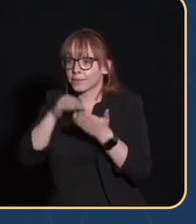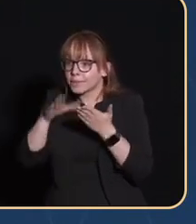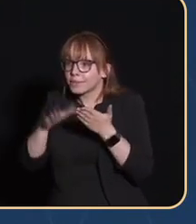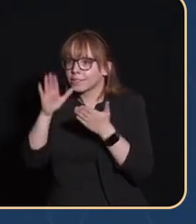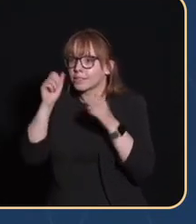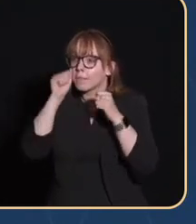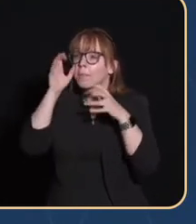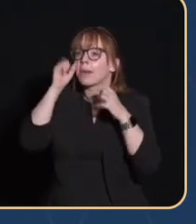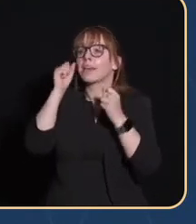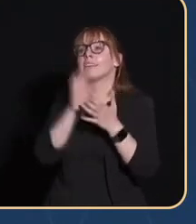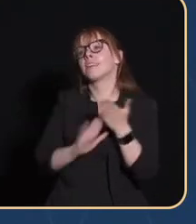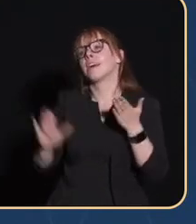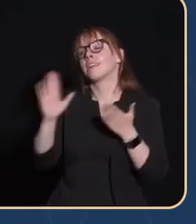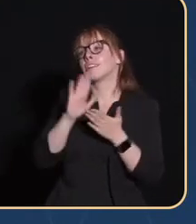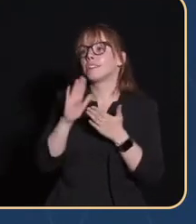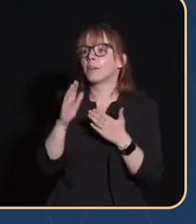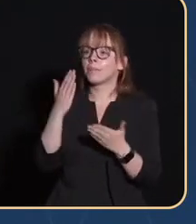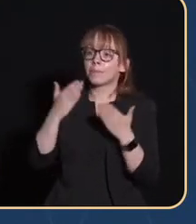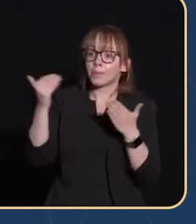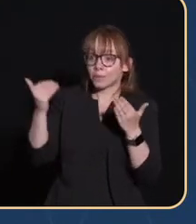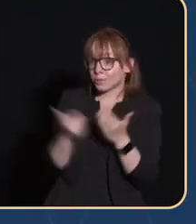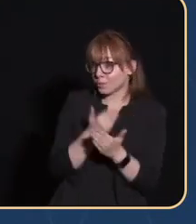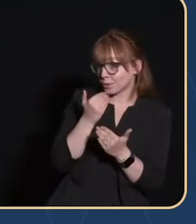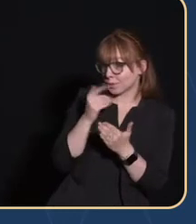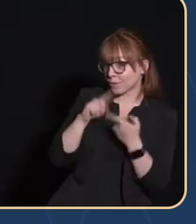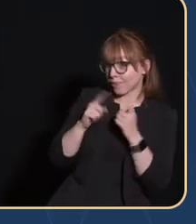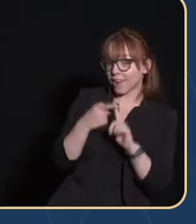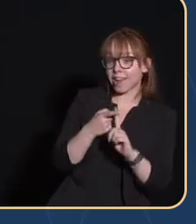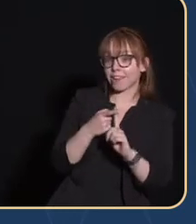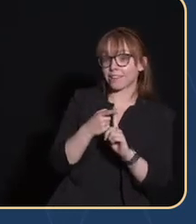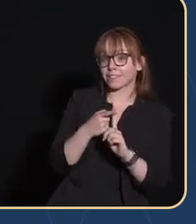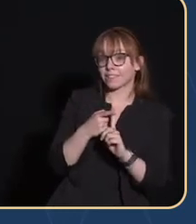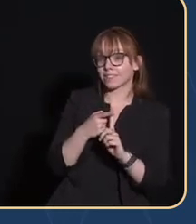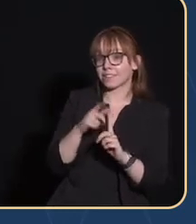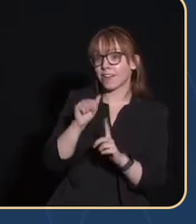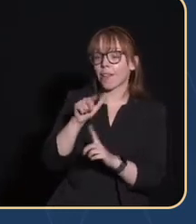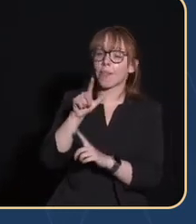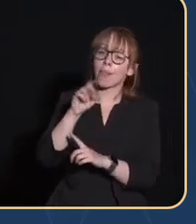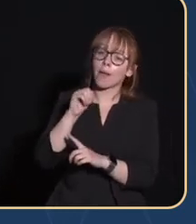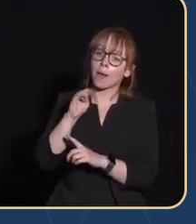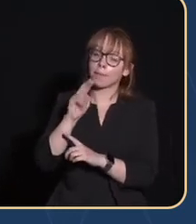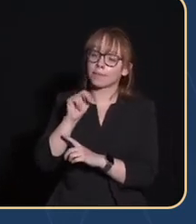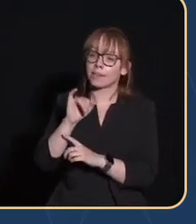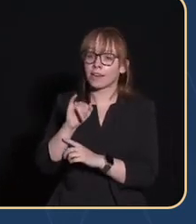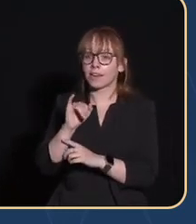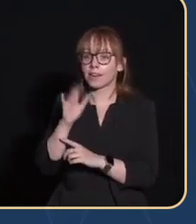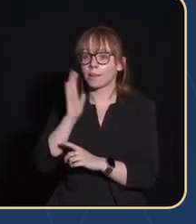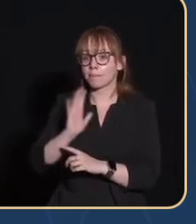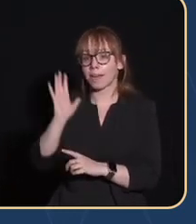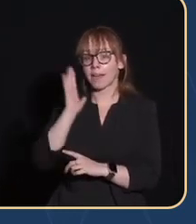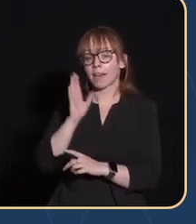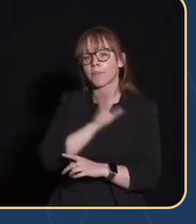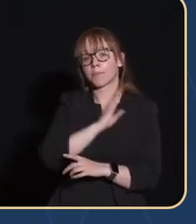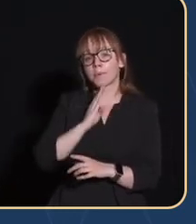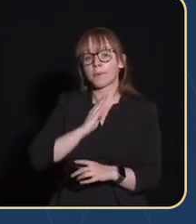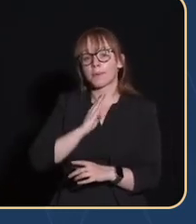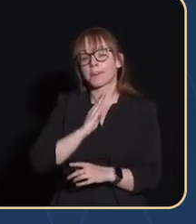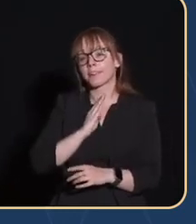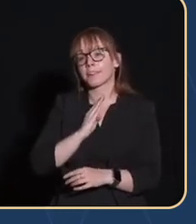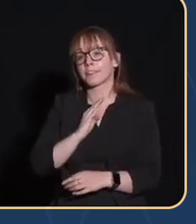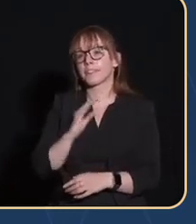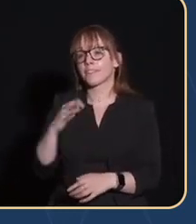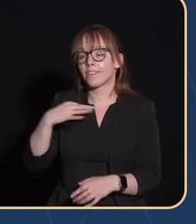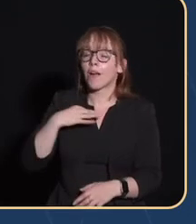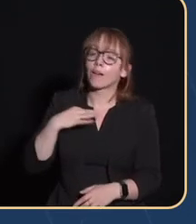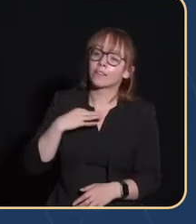college. Whether you're a brand new friend, an alum, a college employee, a former board member, volunteer,